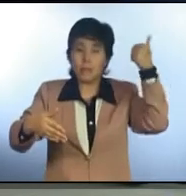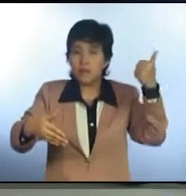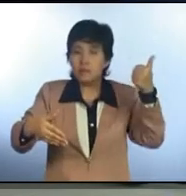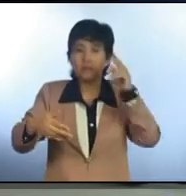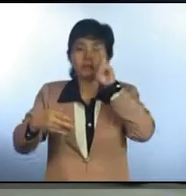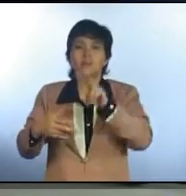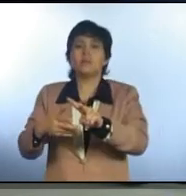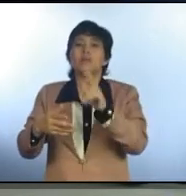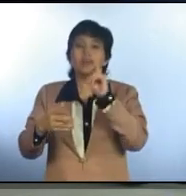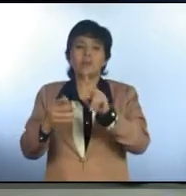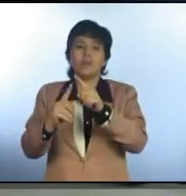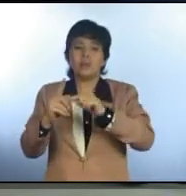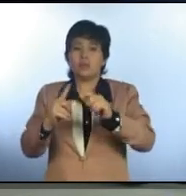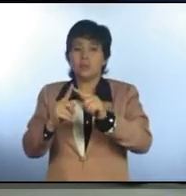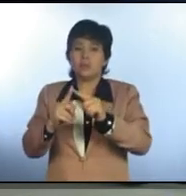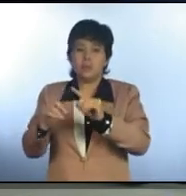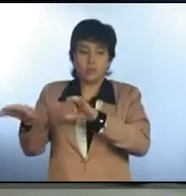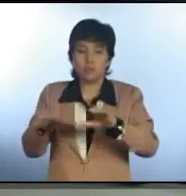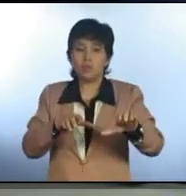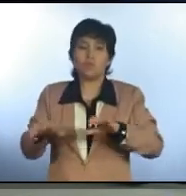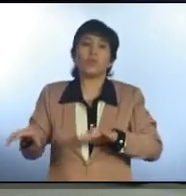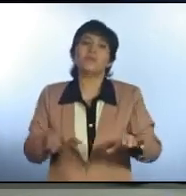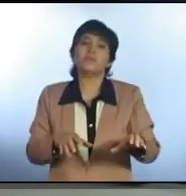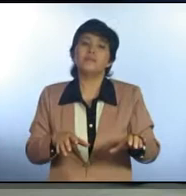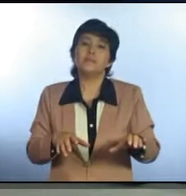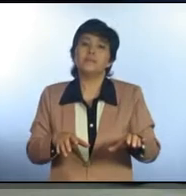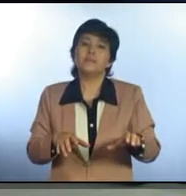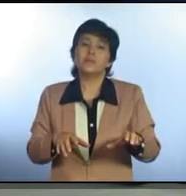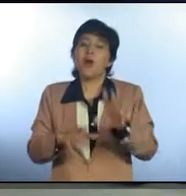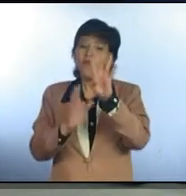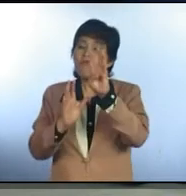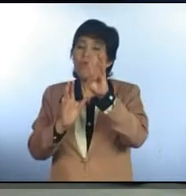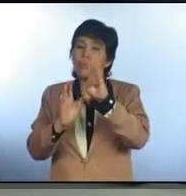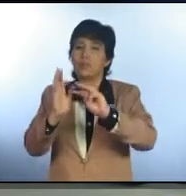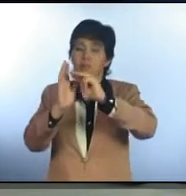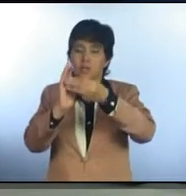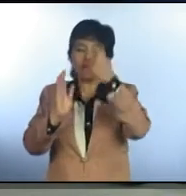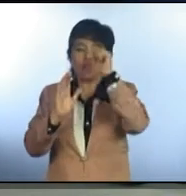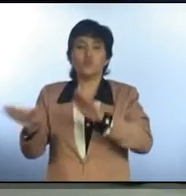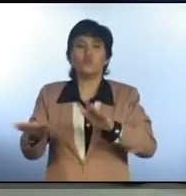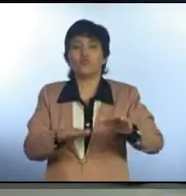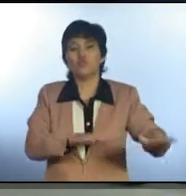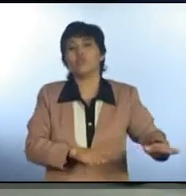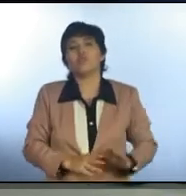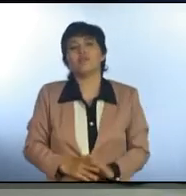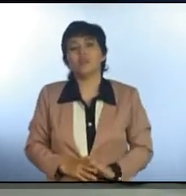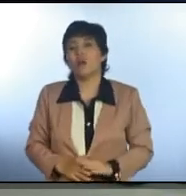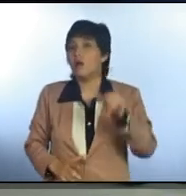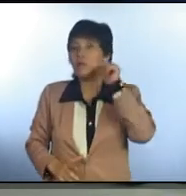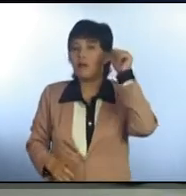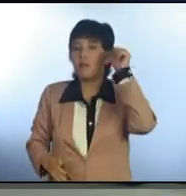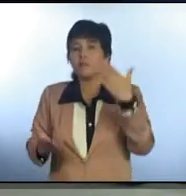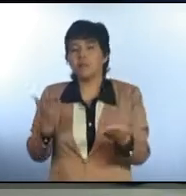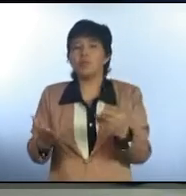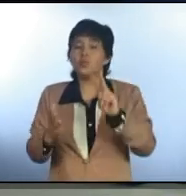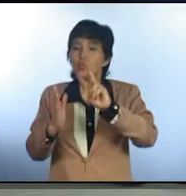conduct is when it is conducted in a 40-minute session for children, okay? Adult might